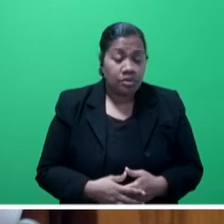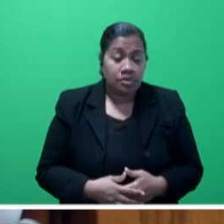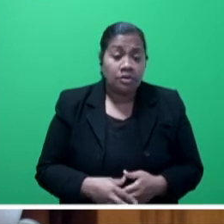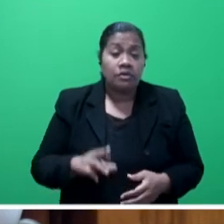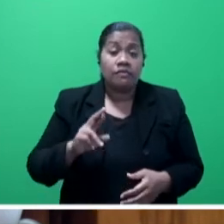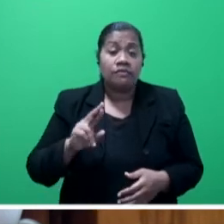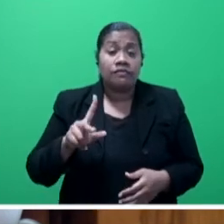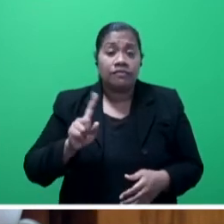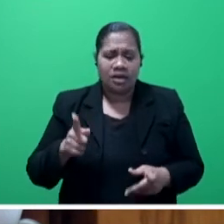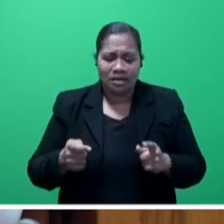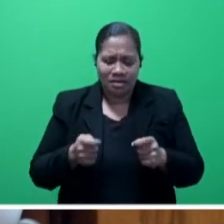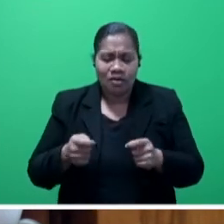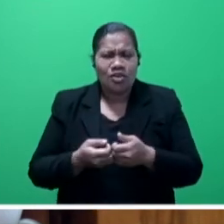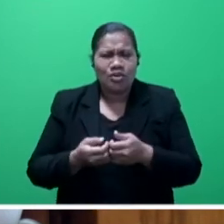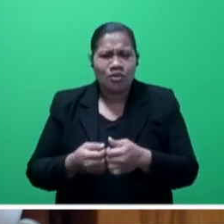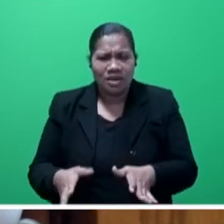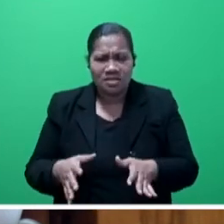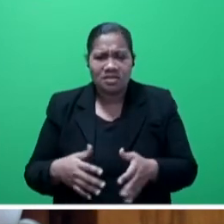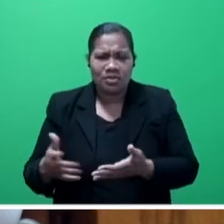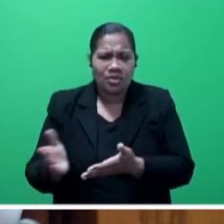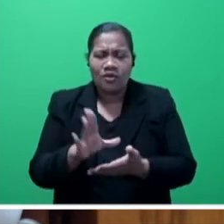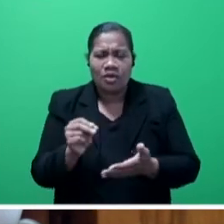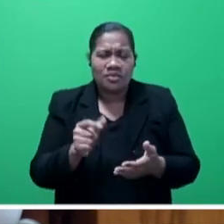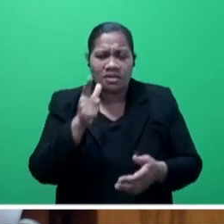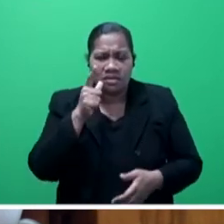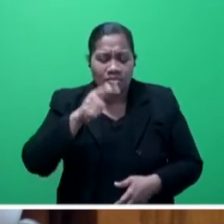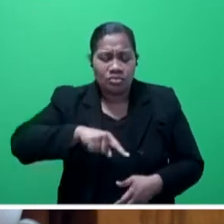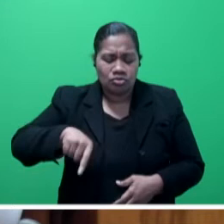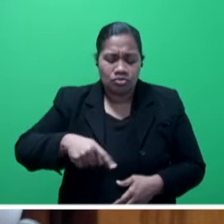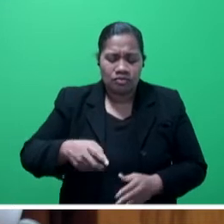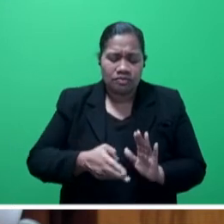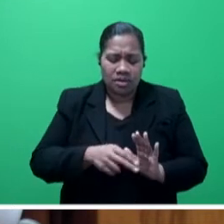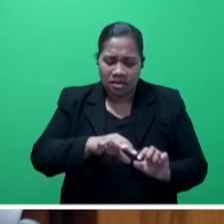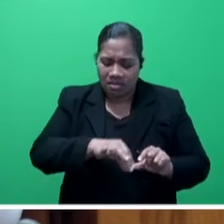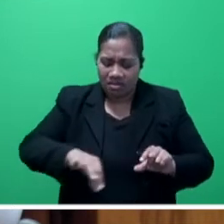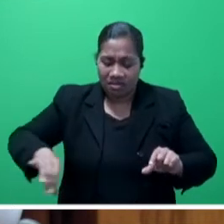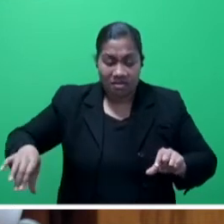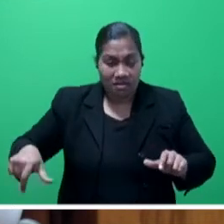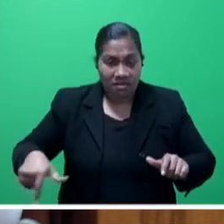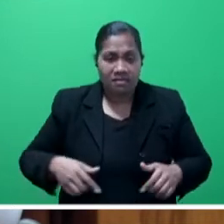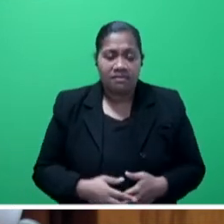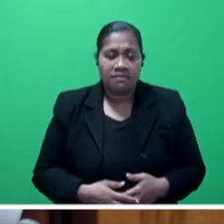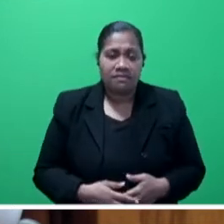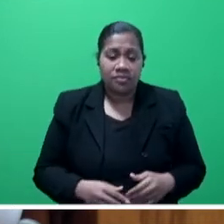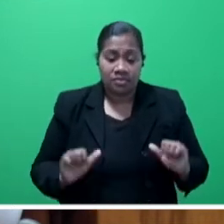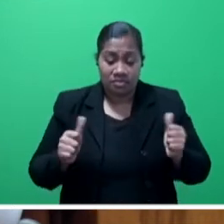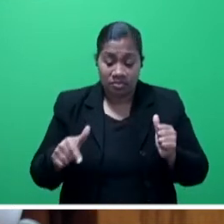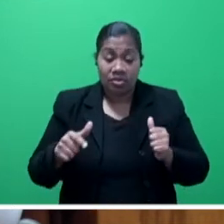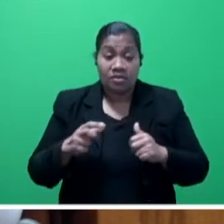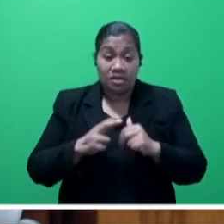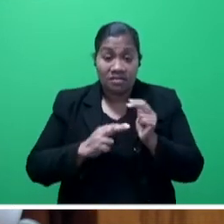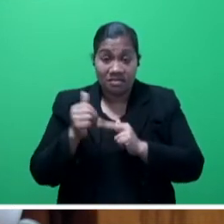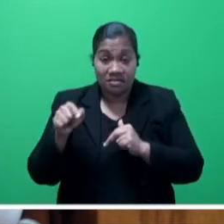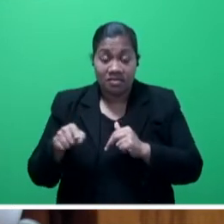waste generated in the Lami-Suva-Nasuri corridor. The completion of construction of stage 2, cell 3 of the Namboro